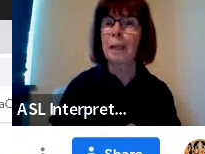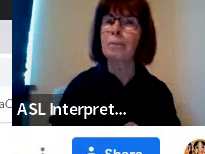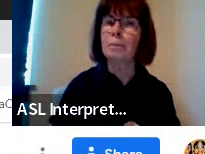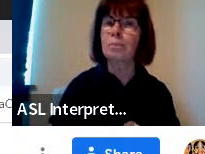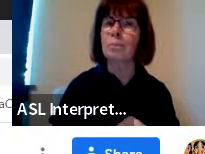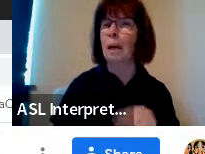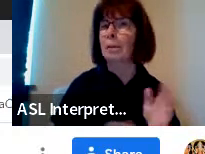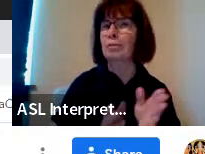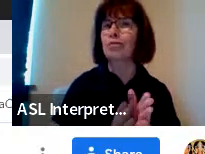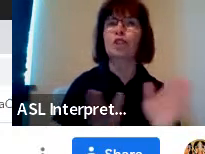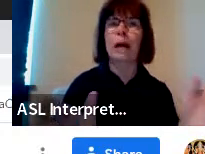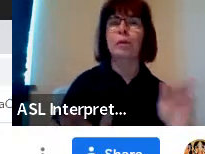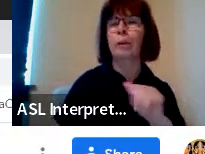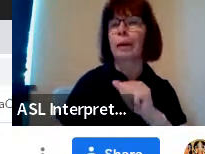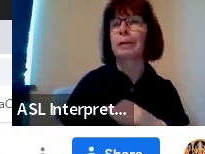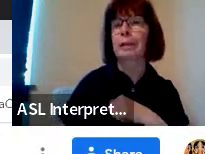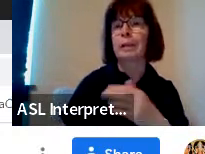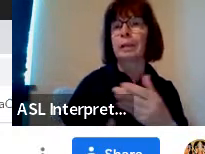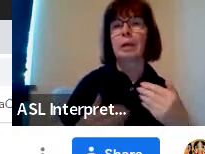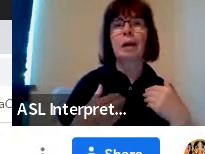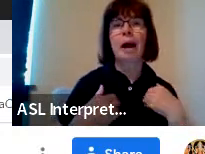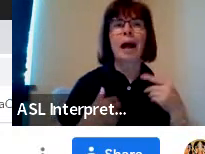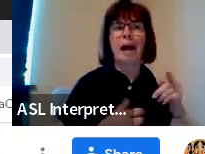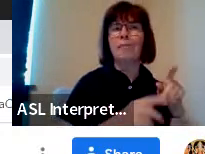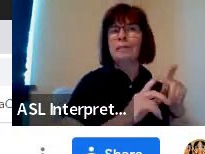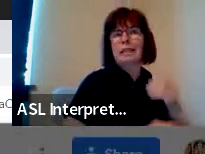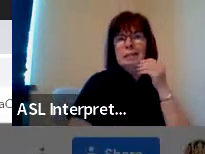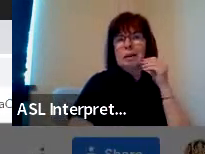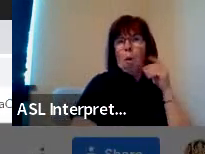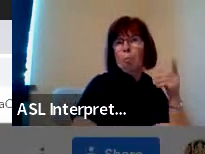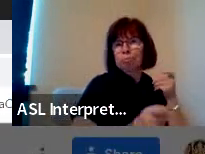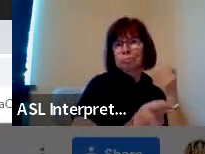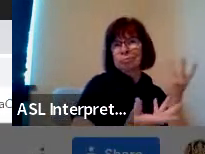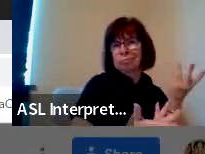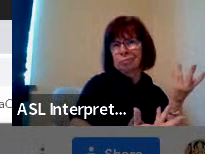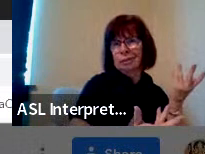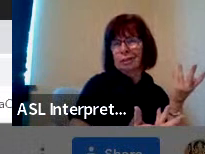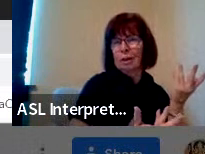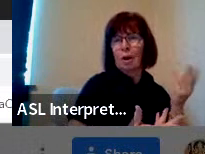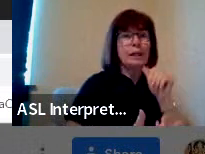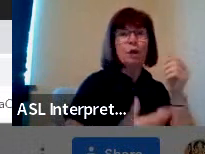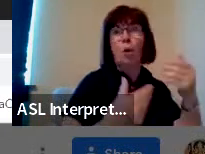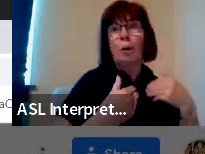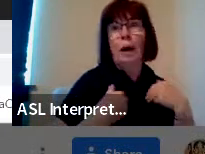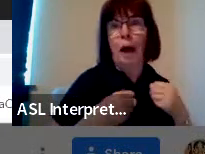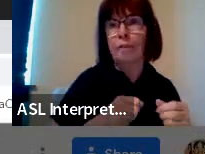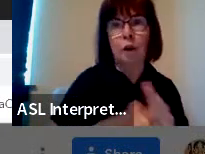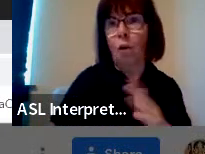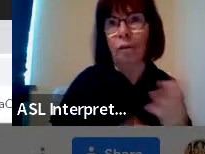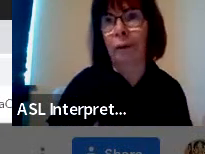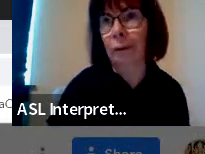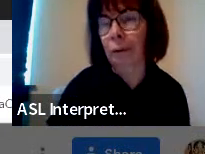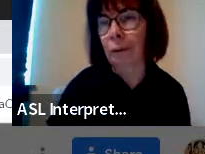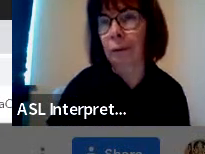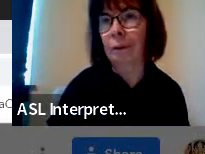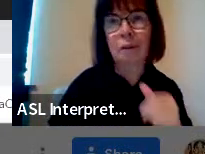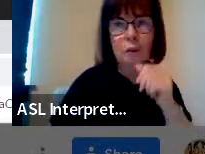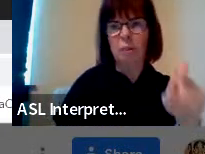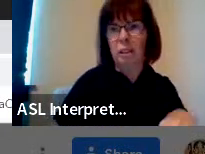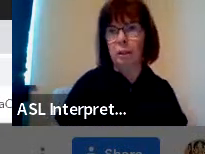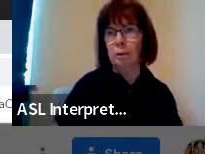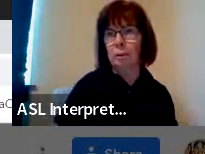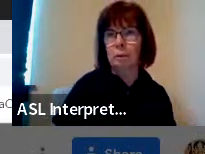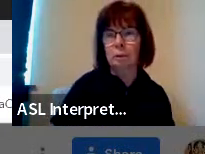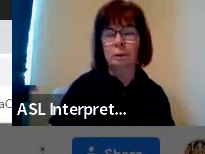now is, I have a rapid test at home, or I don't have COVID. That's another one. Yeah. I